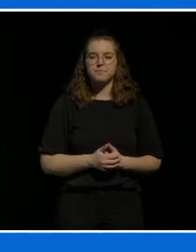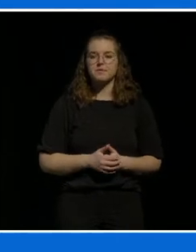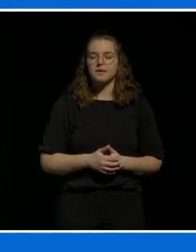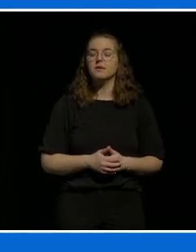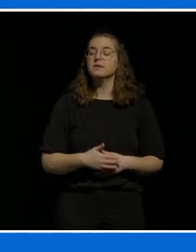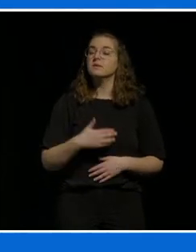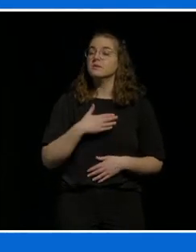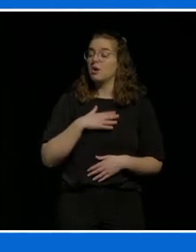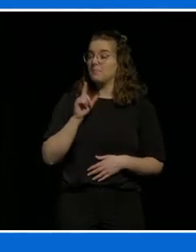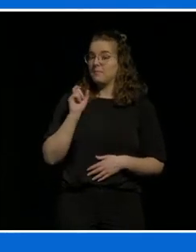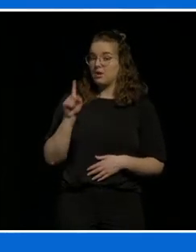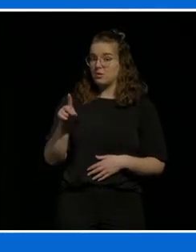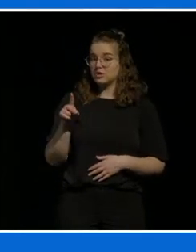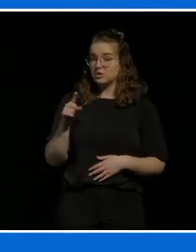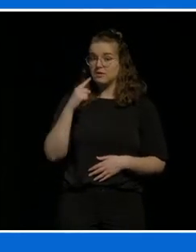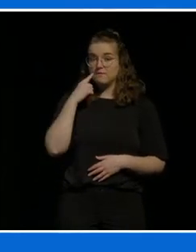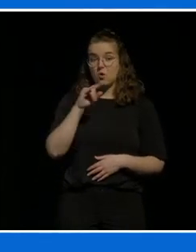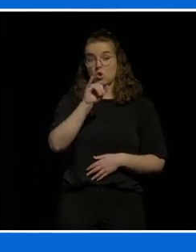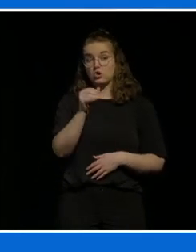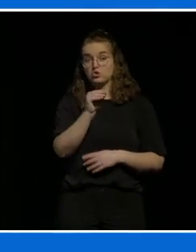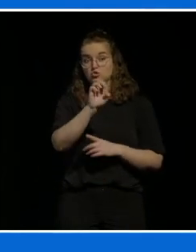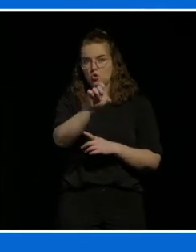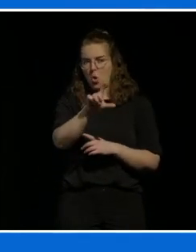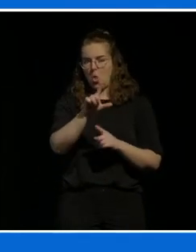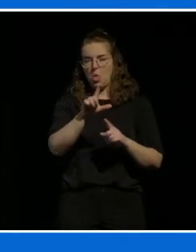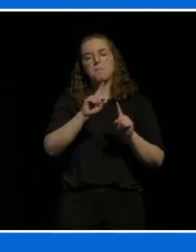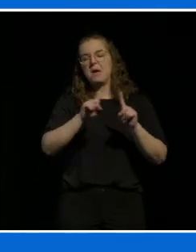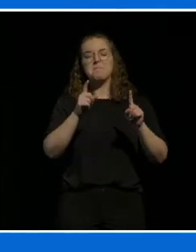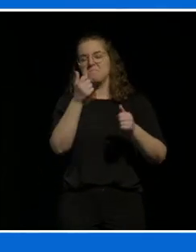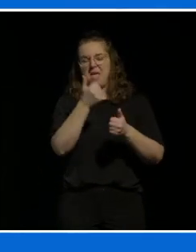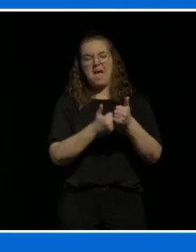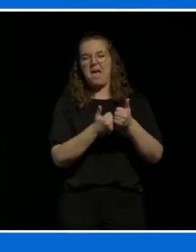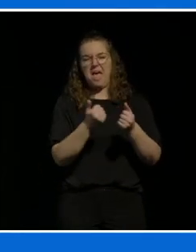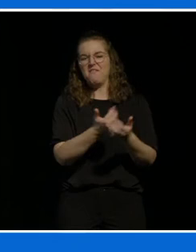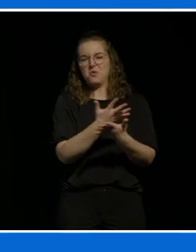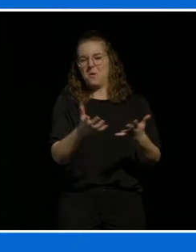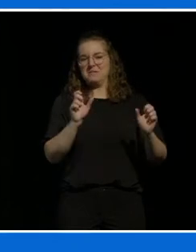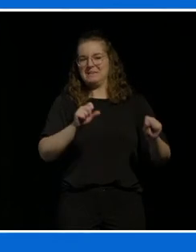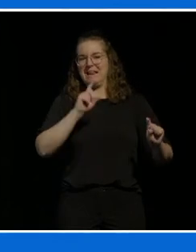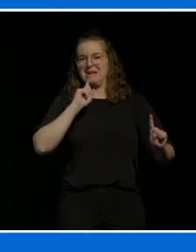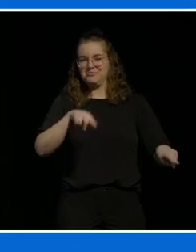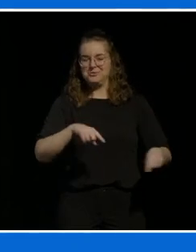So my question is primarily for Joel, but like you guys can contribute as well. So